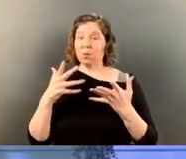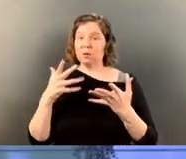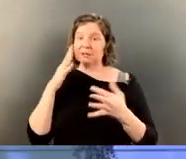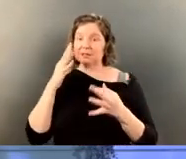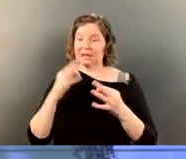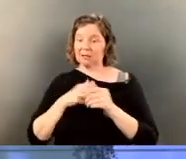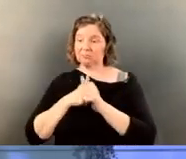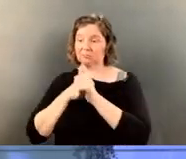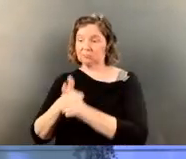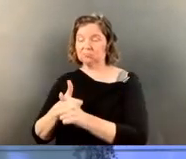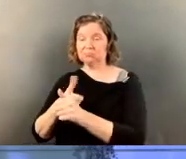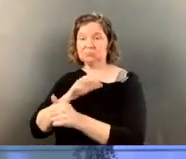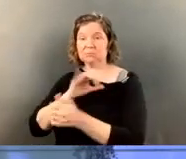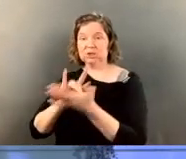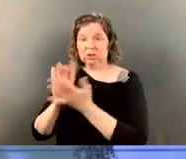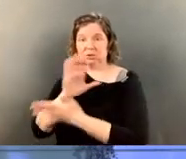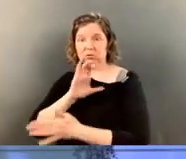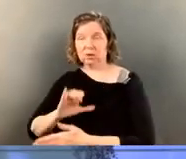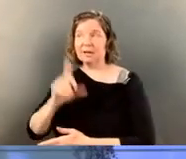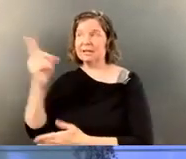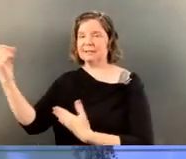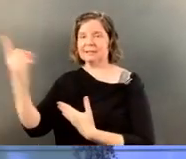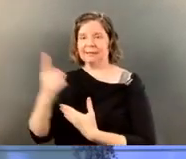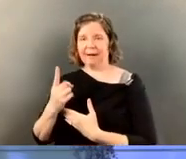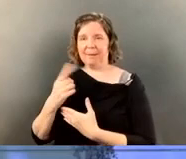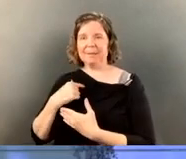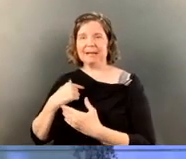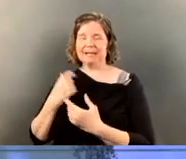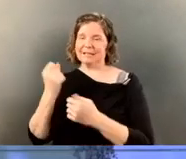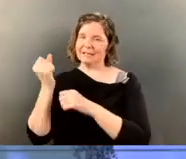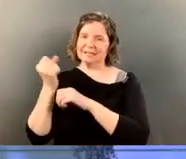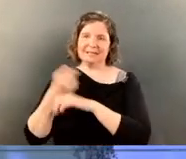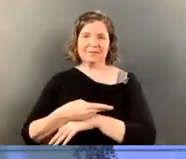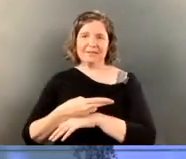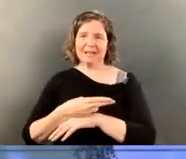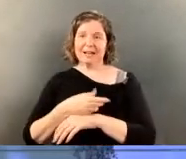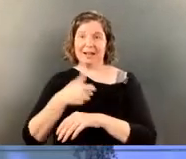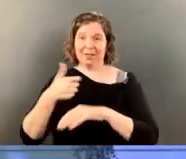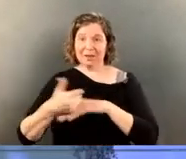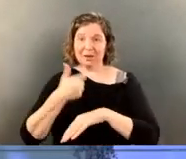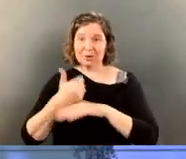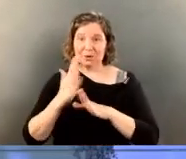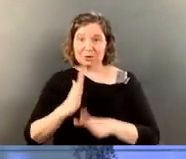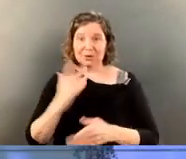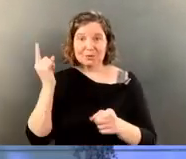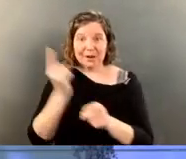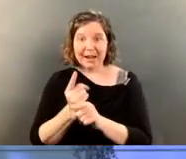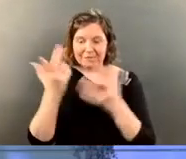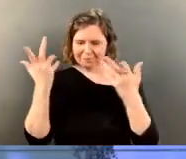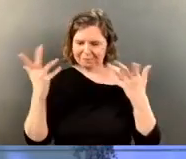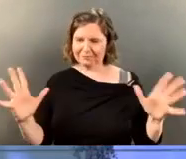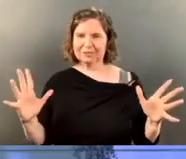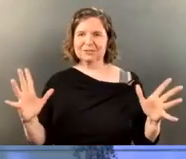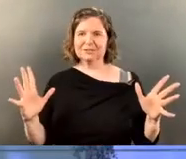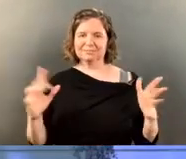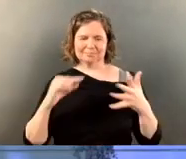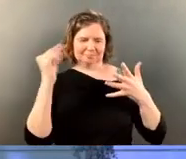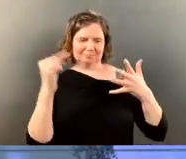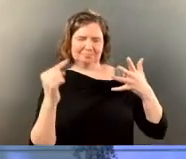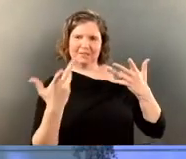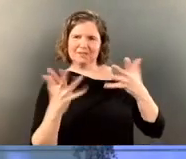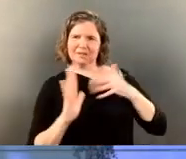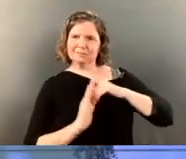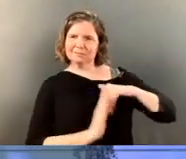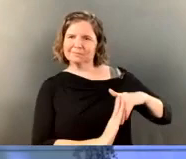believe in Jesus Christ. He has come and he has defeated the accuser for you, amen? And he has come and he has defeated the power